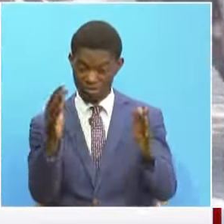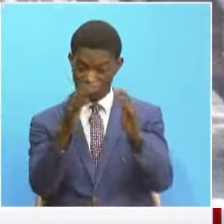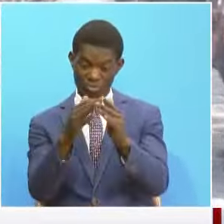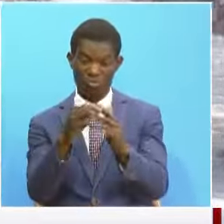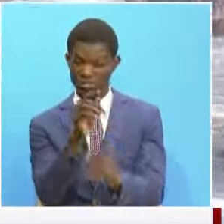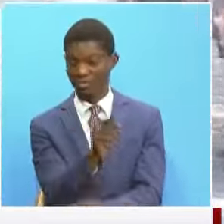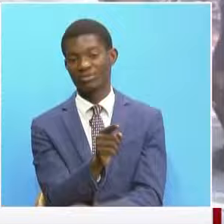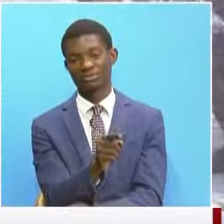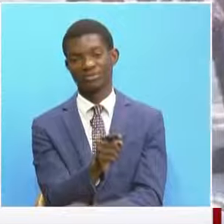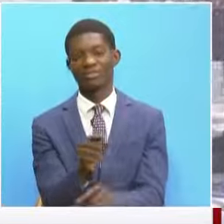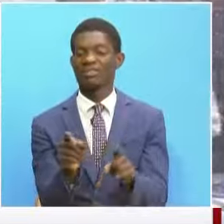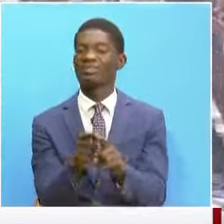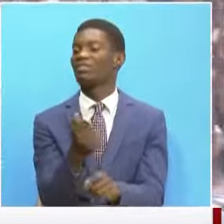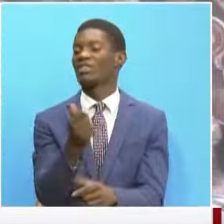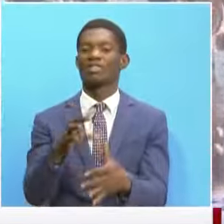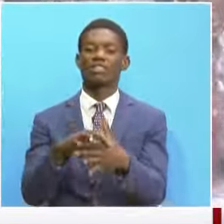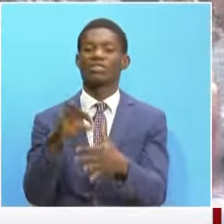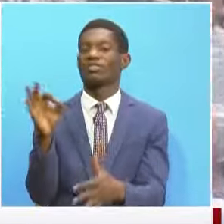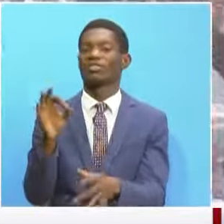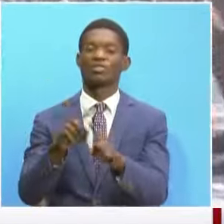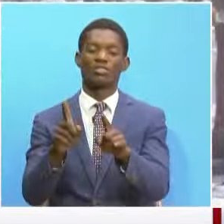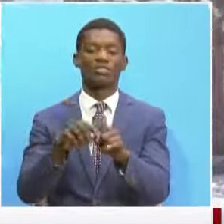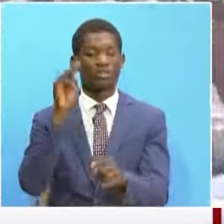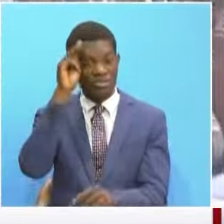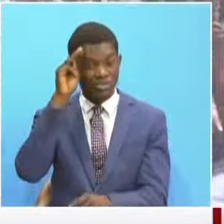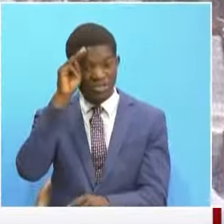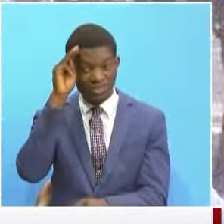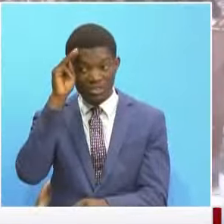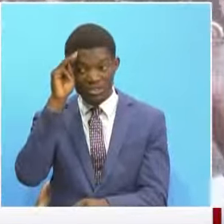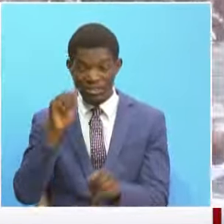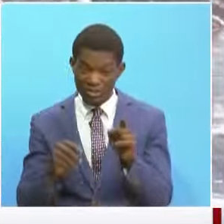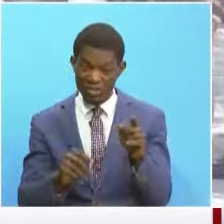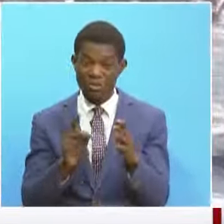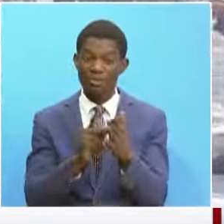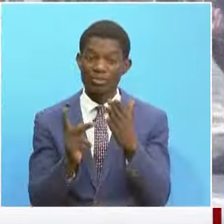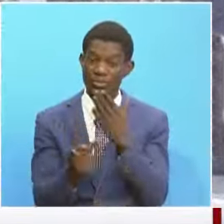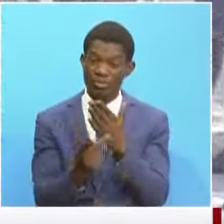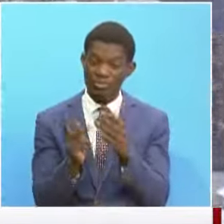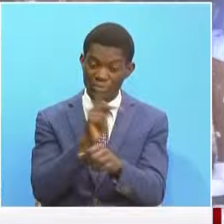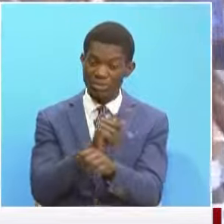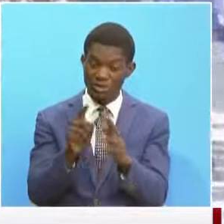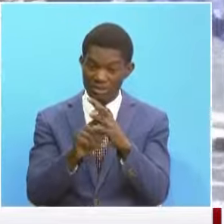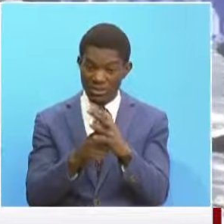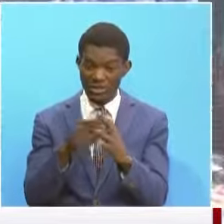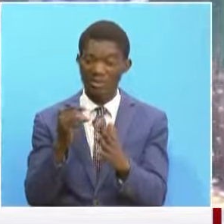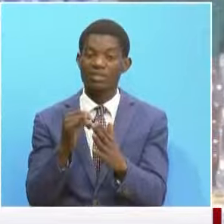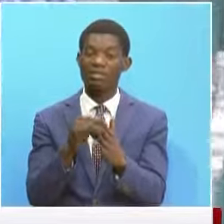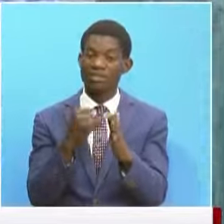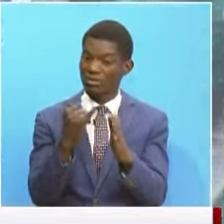stakeholders from different ministries. The Jewel Project started in January 2016 and will come to an end